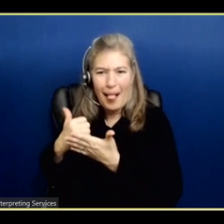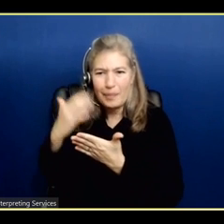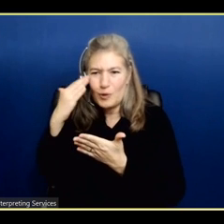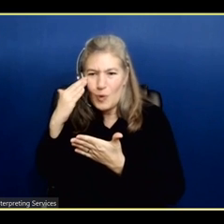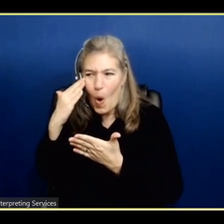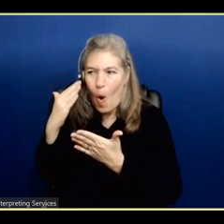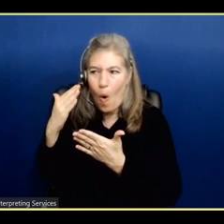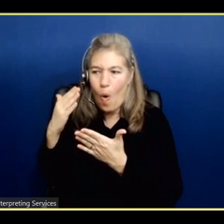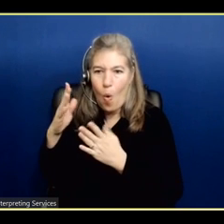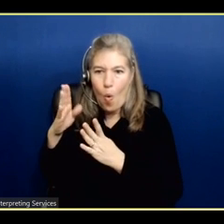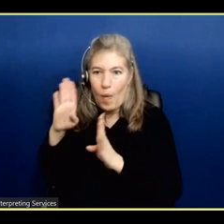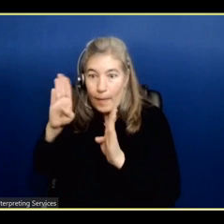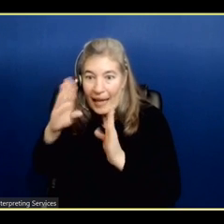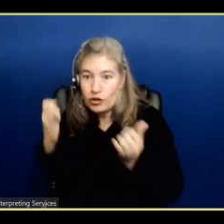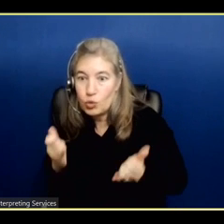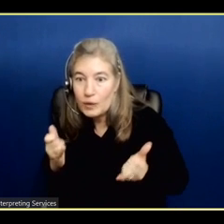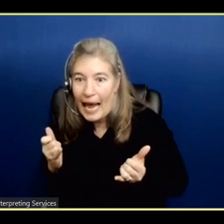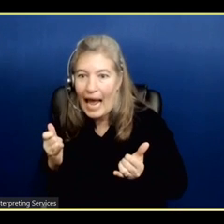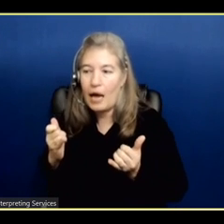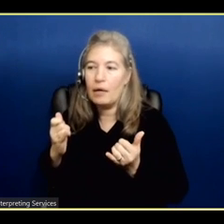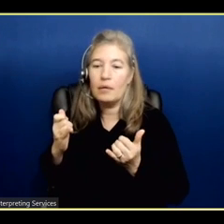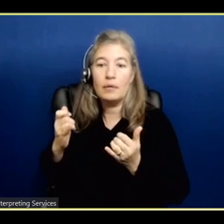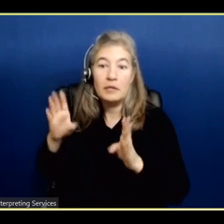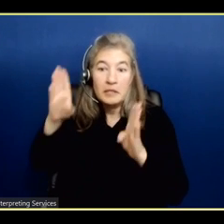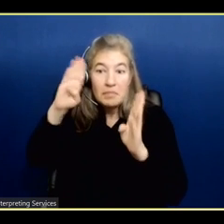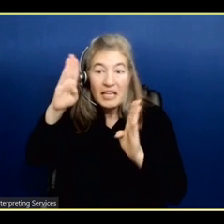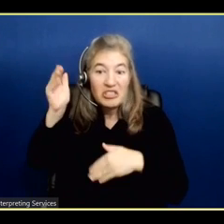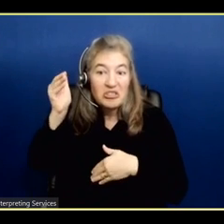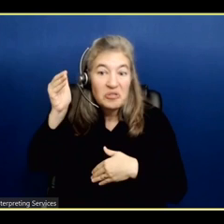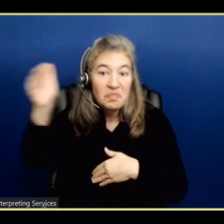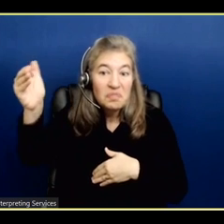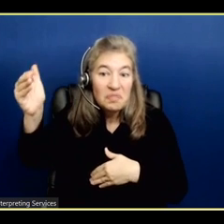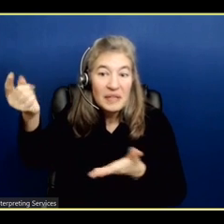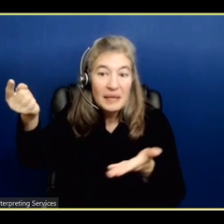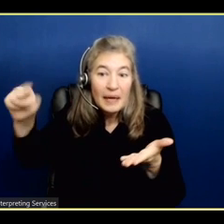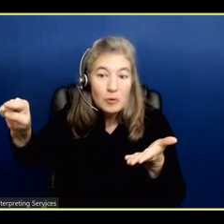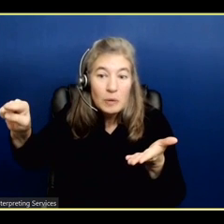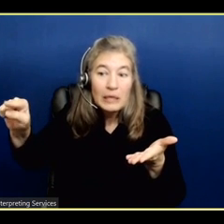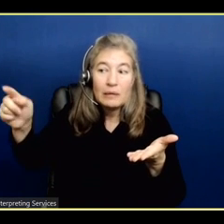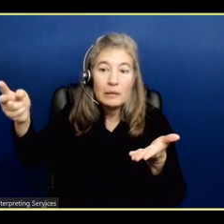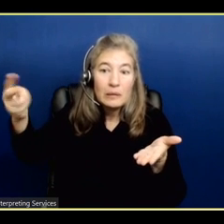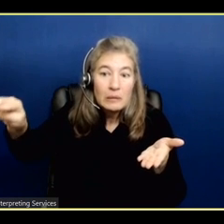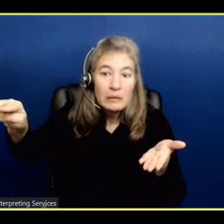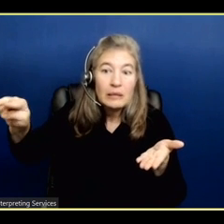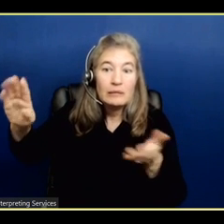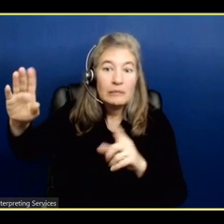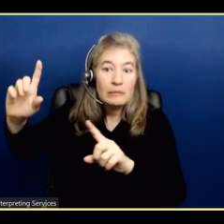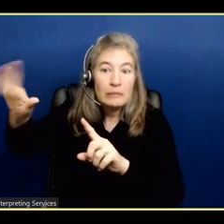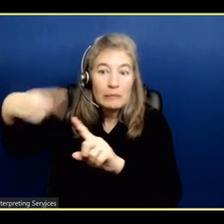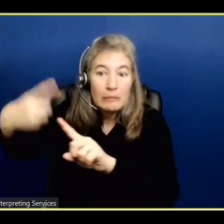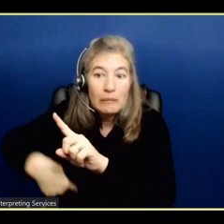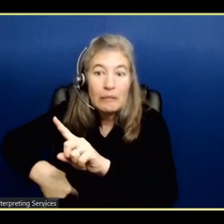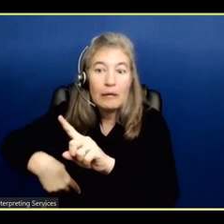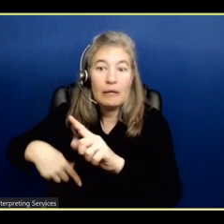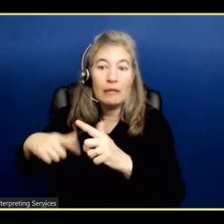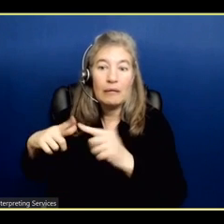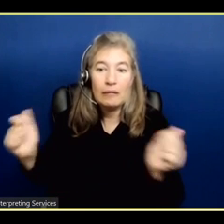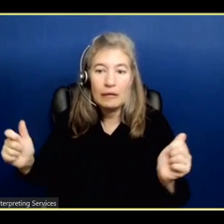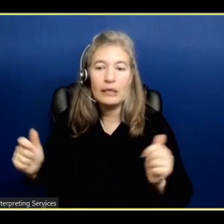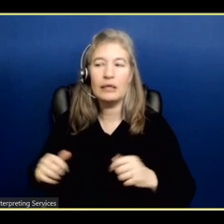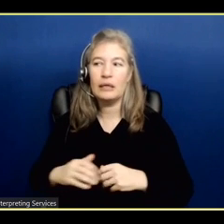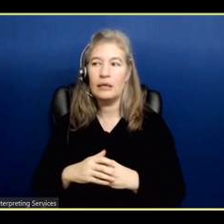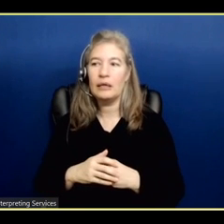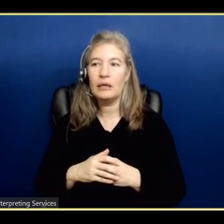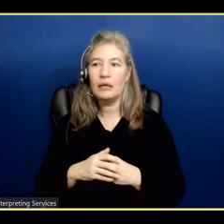I think that that calm voice that funders can play or that consultants can play. Let me know if you can. Play, and so our really